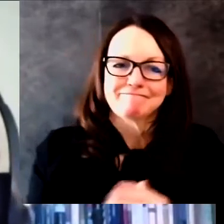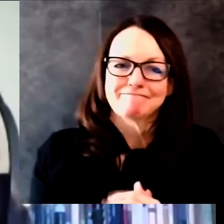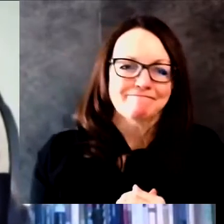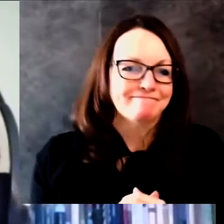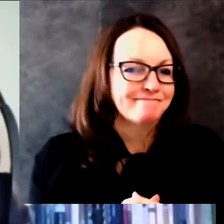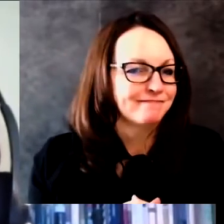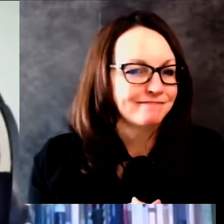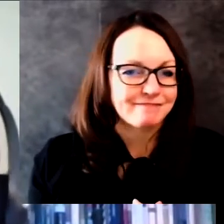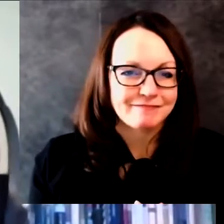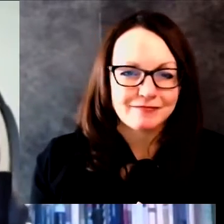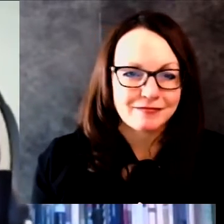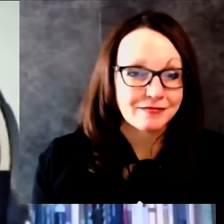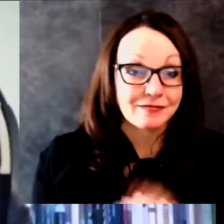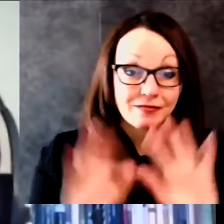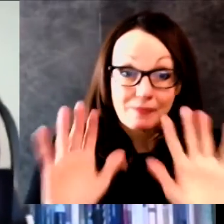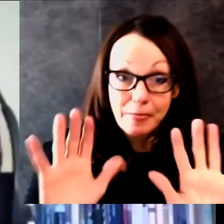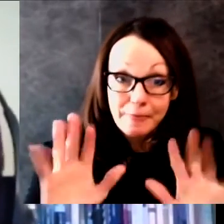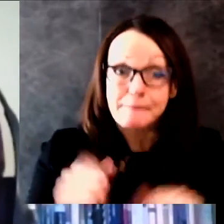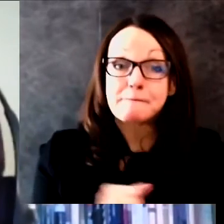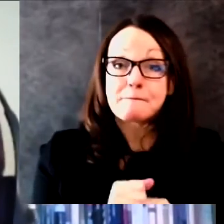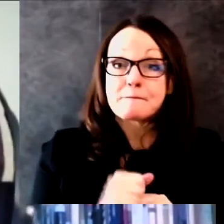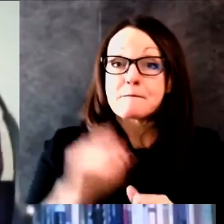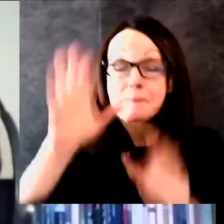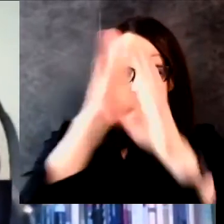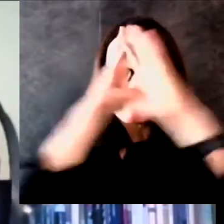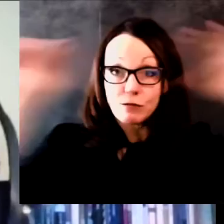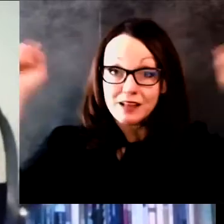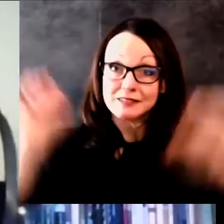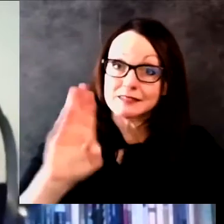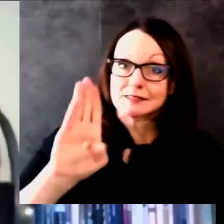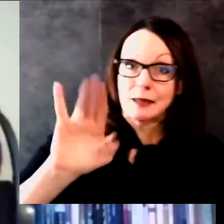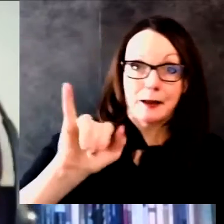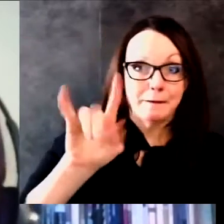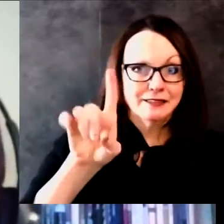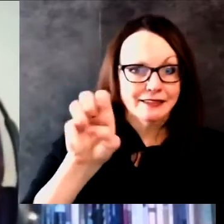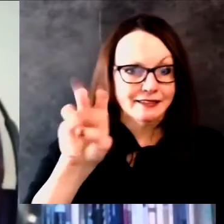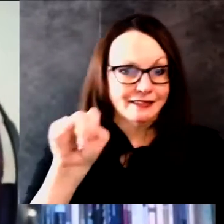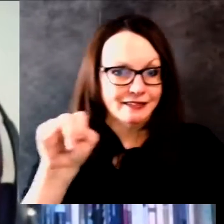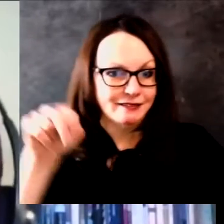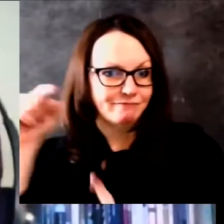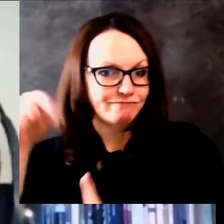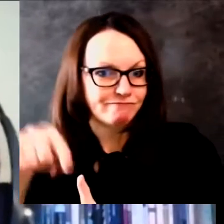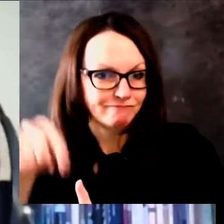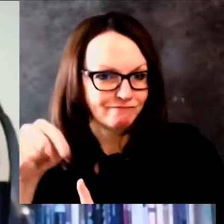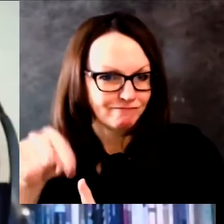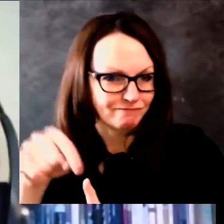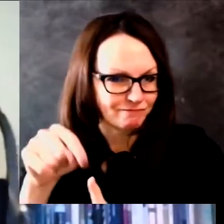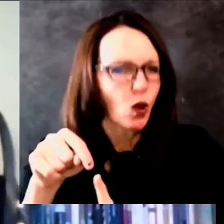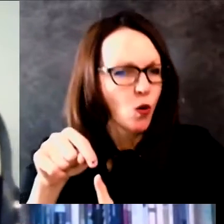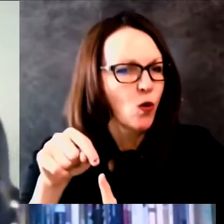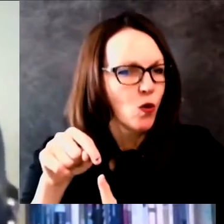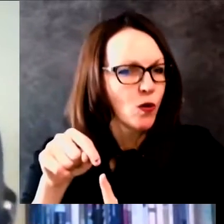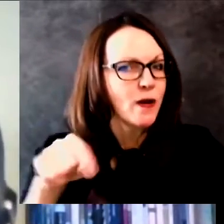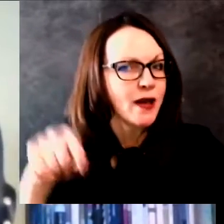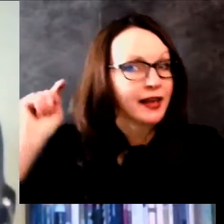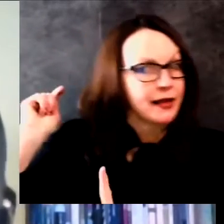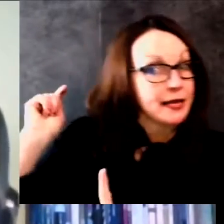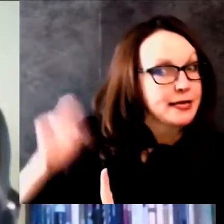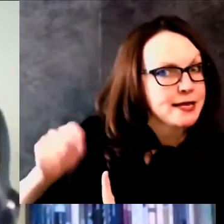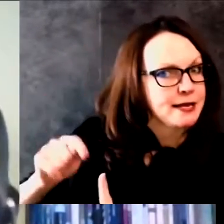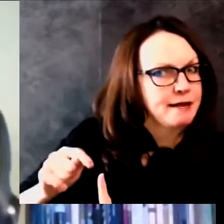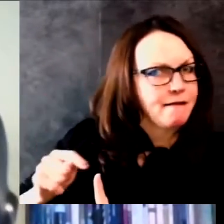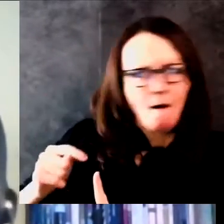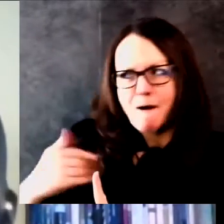his administration. And I am here to say, President Biden, we are ready and willing to work with you on that. That